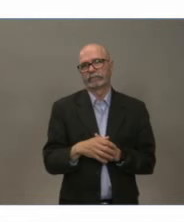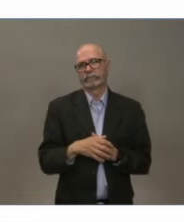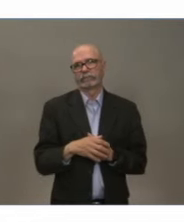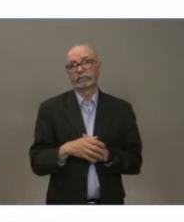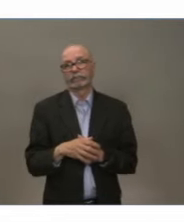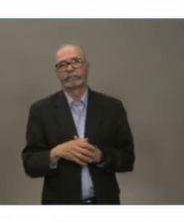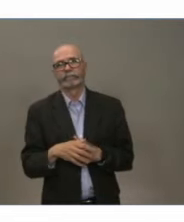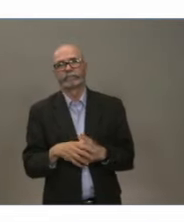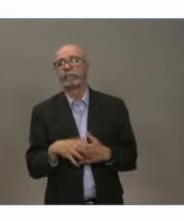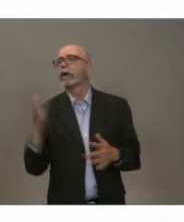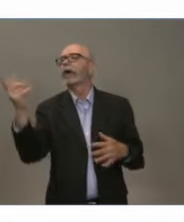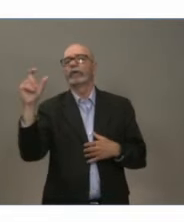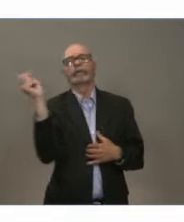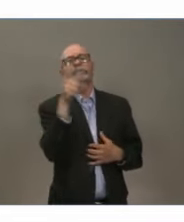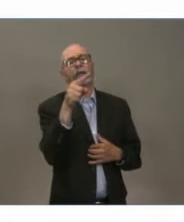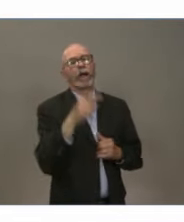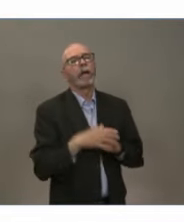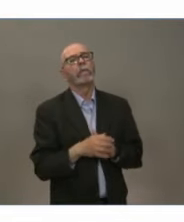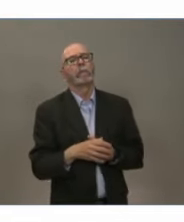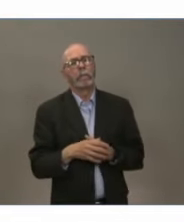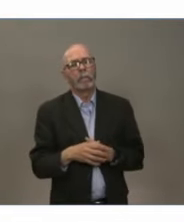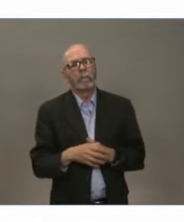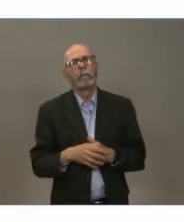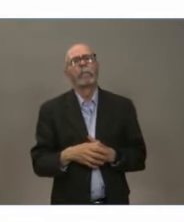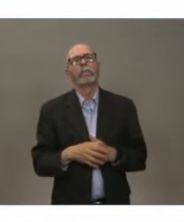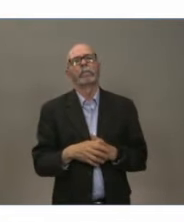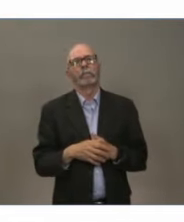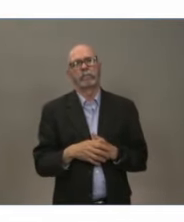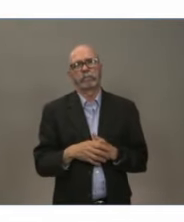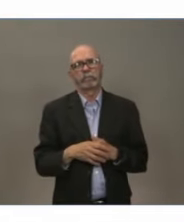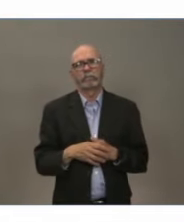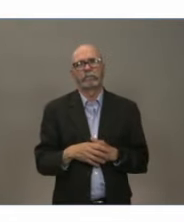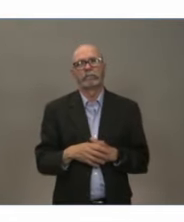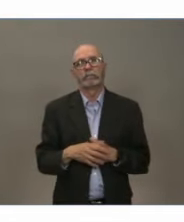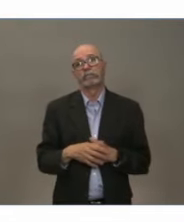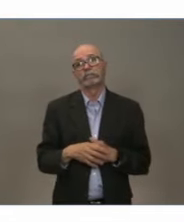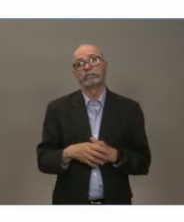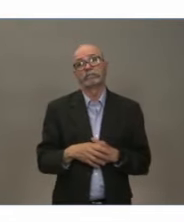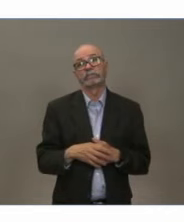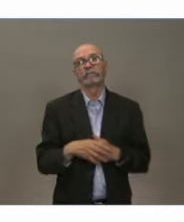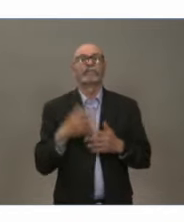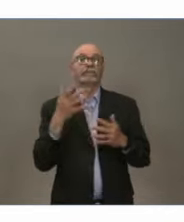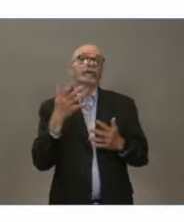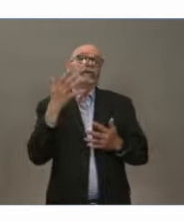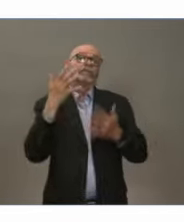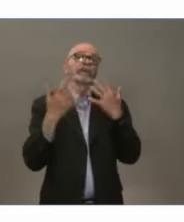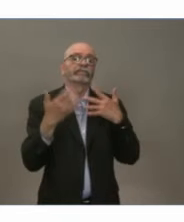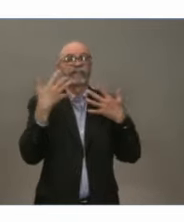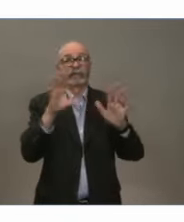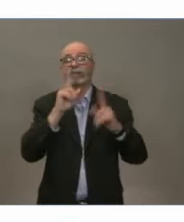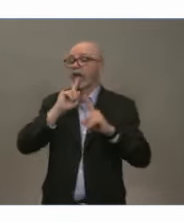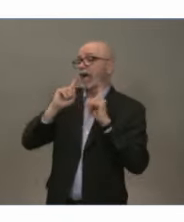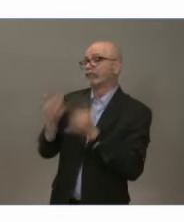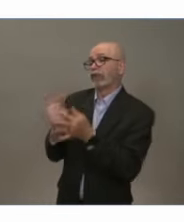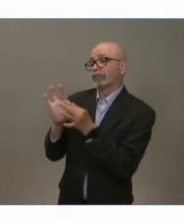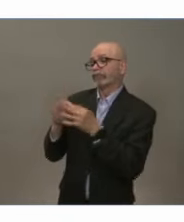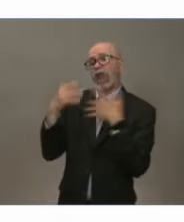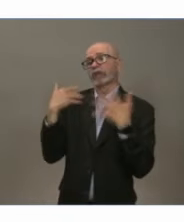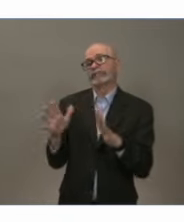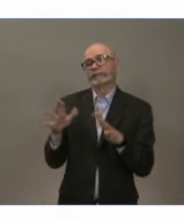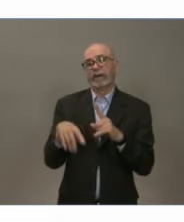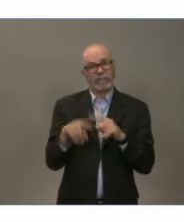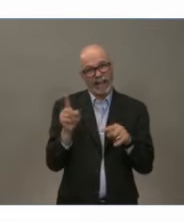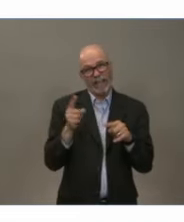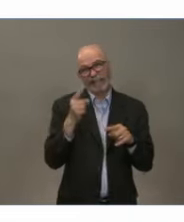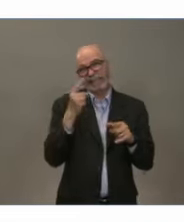second question I have, that it may have been answered before. I'm not always in these briefings, so forgive me if it's been asked before.